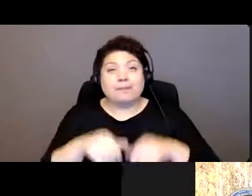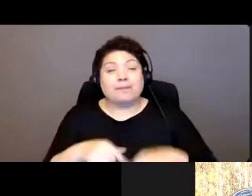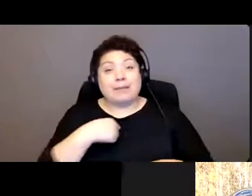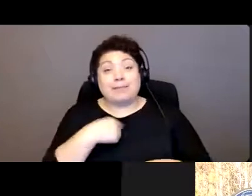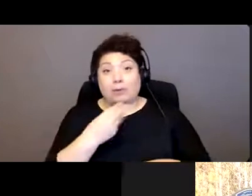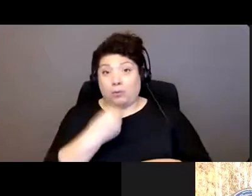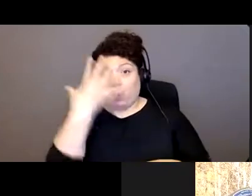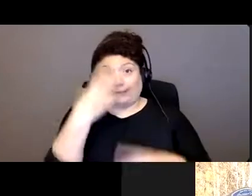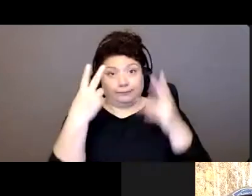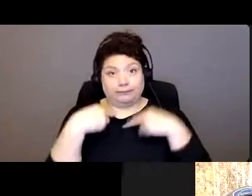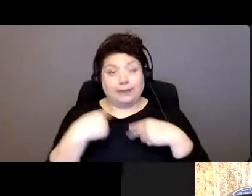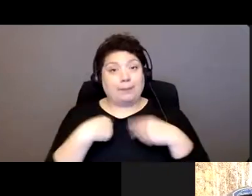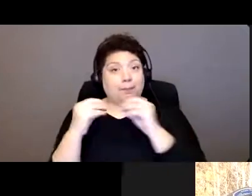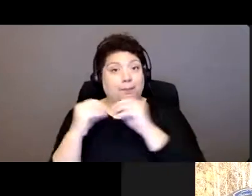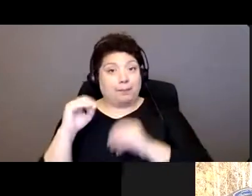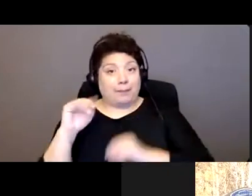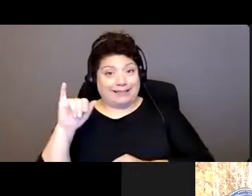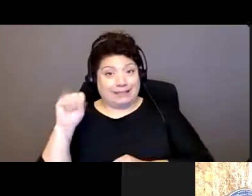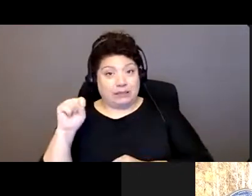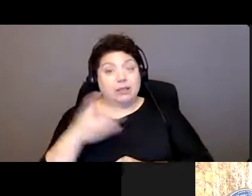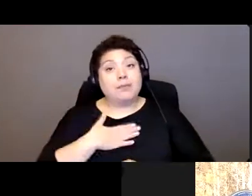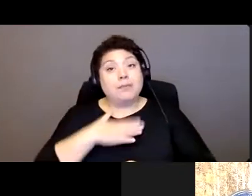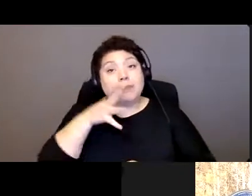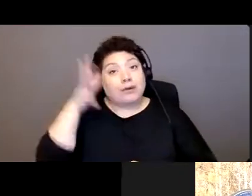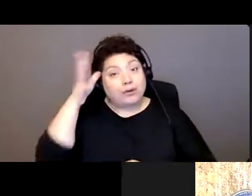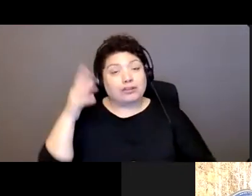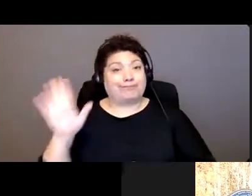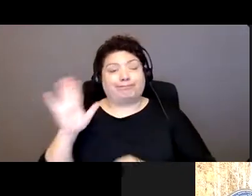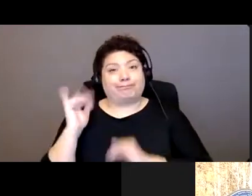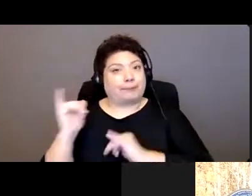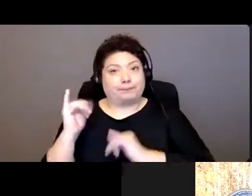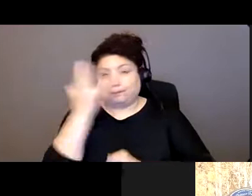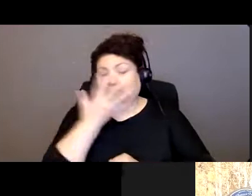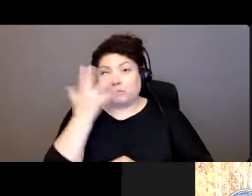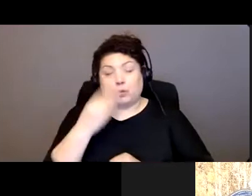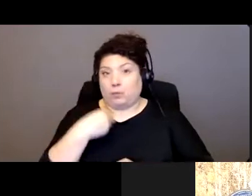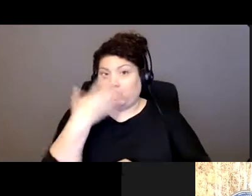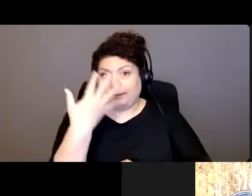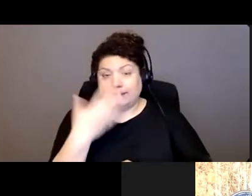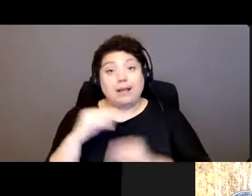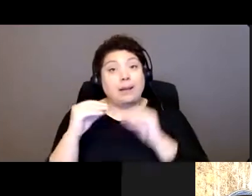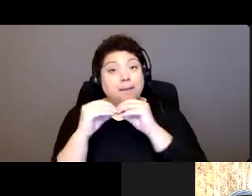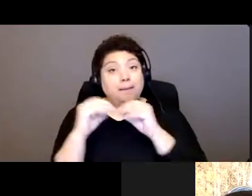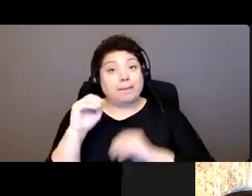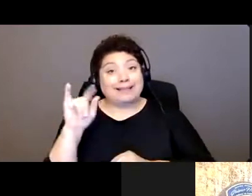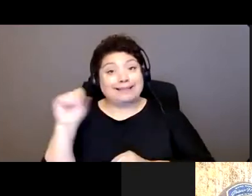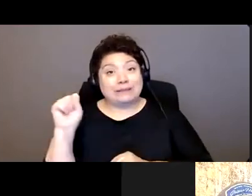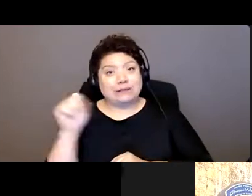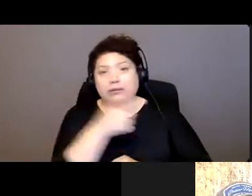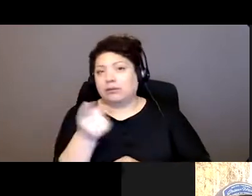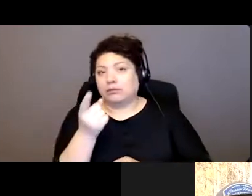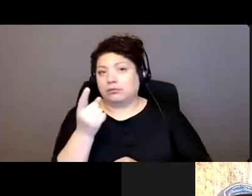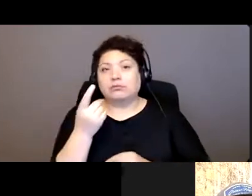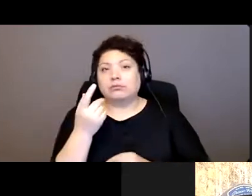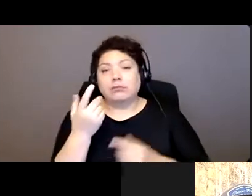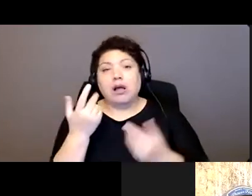Métis. My parents look white. I am a Métis person. And so not everyone, I feel like people don't filter in front of me.